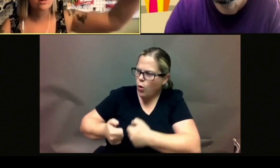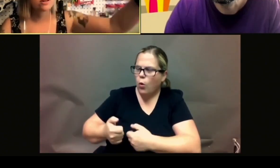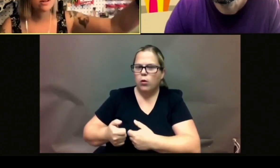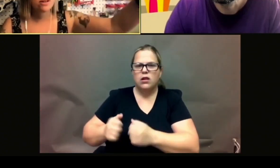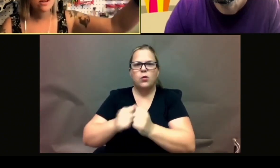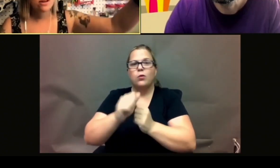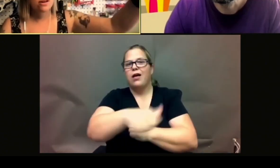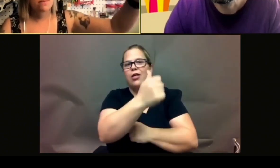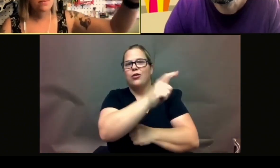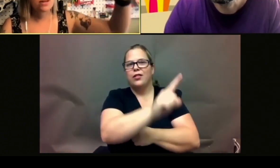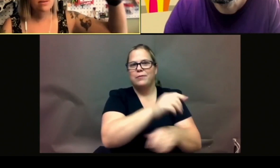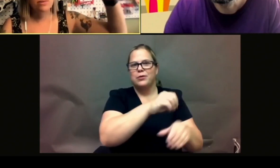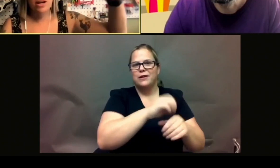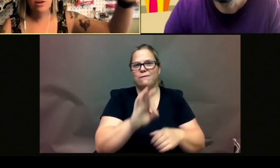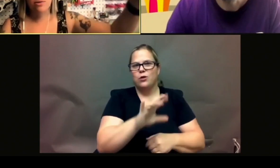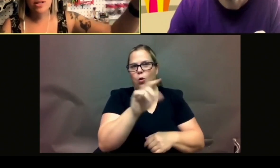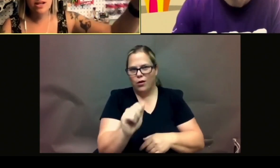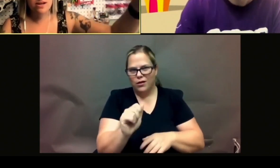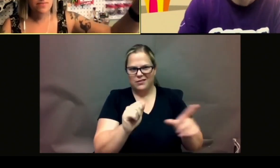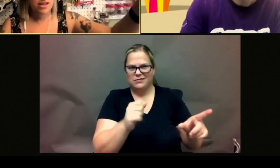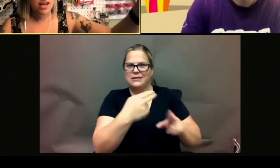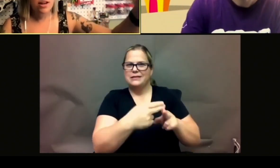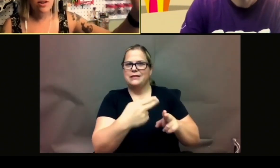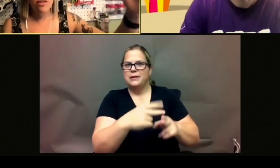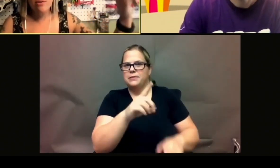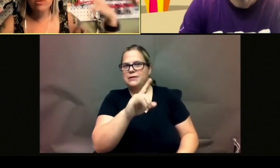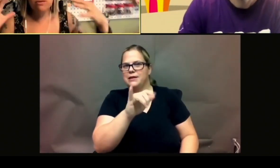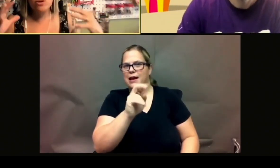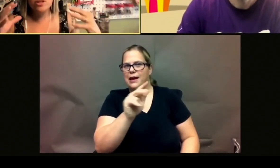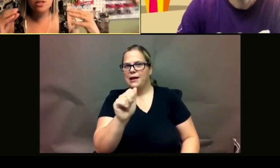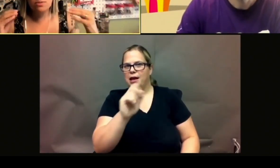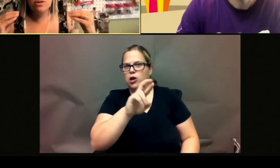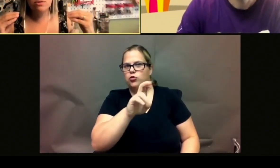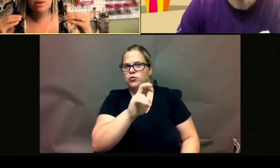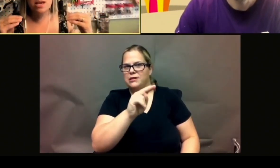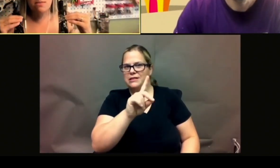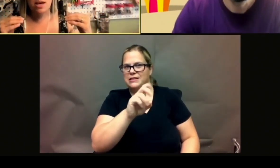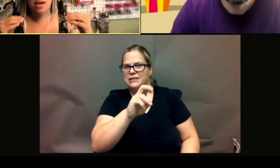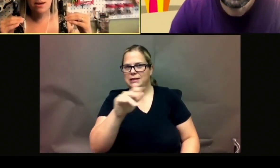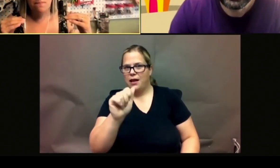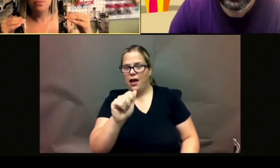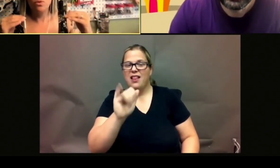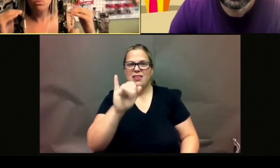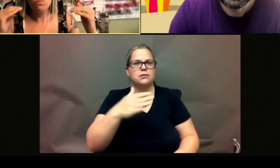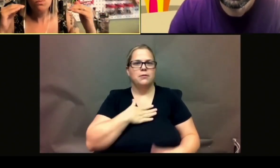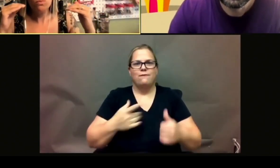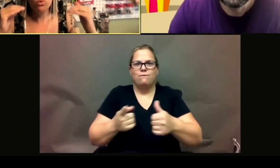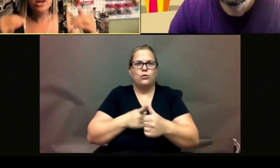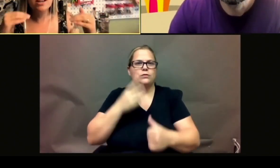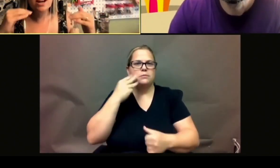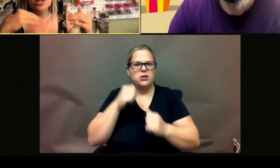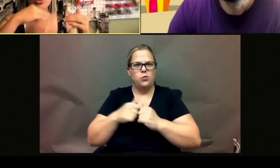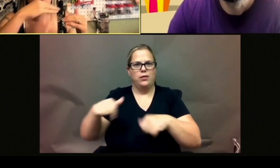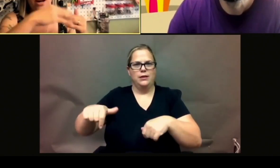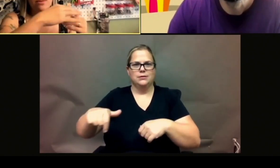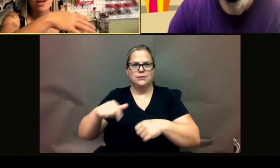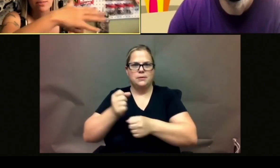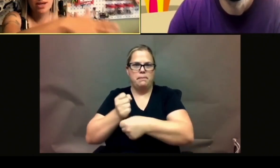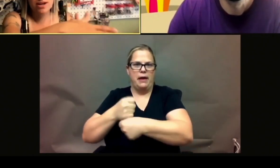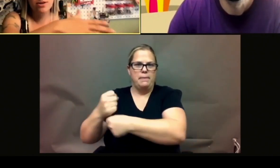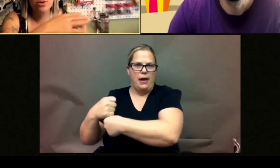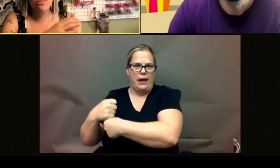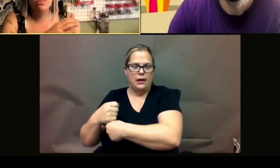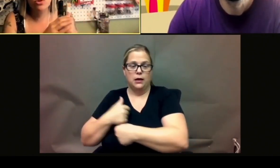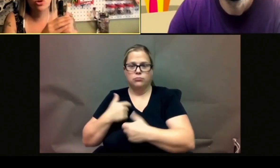in Florida named Diana Rendina. And that was my first experience with Makey Makey. I showed them how to